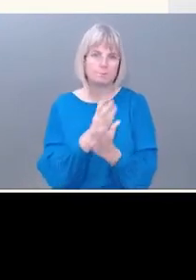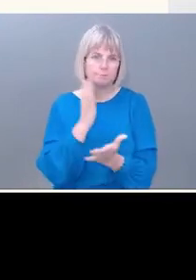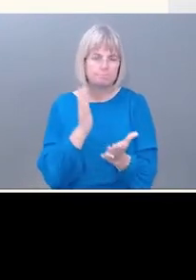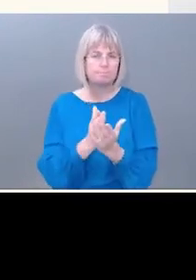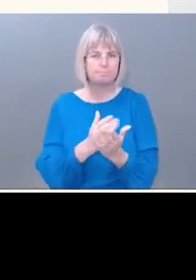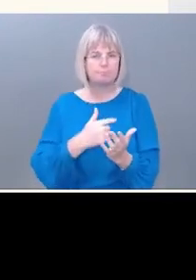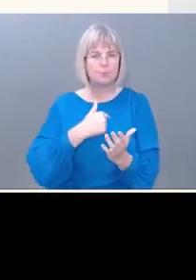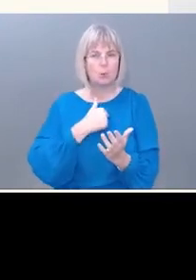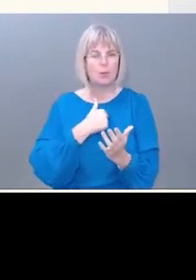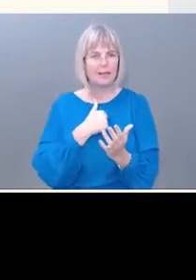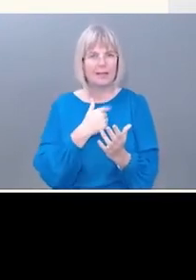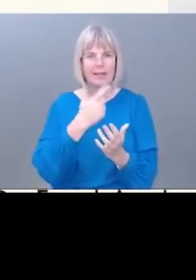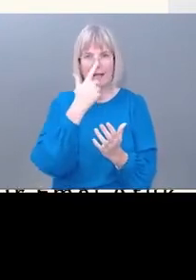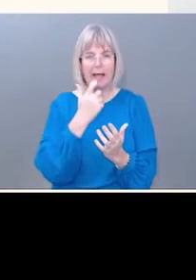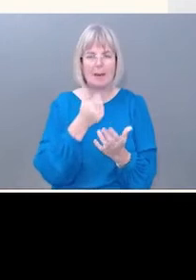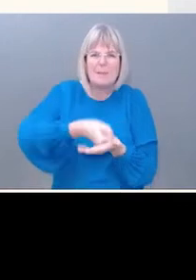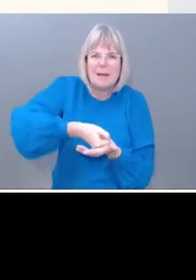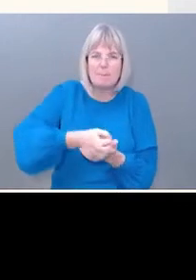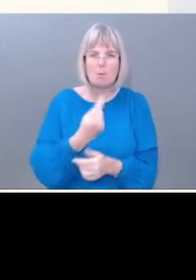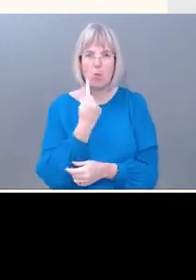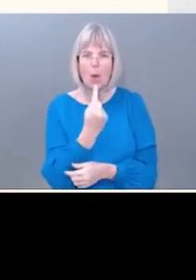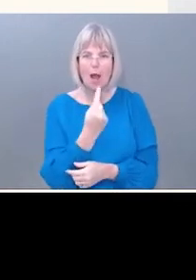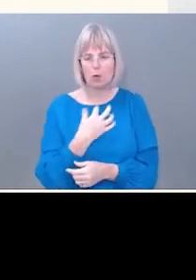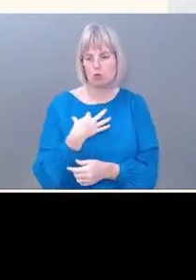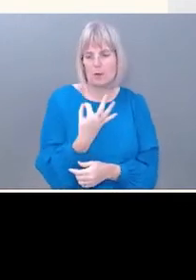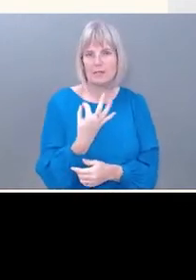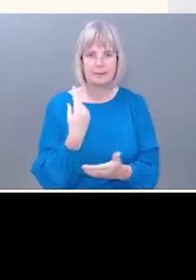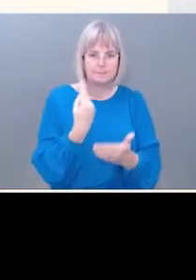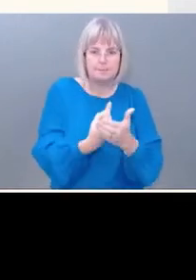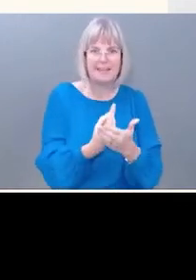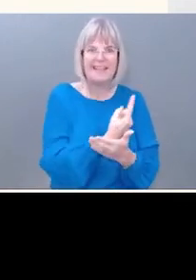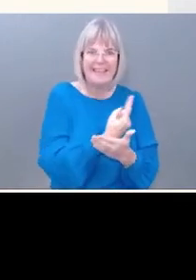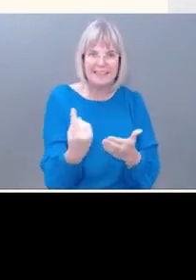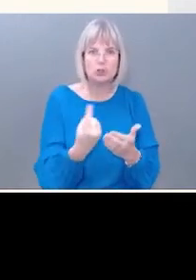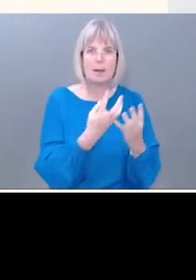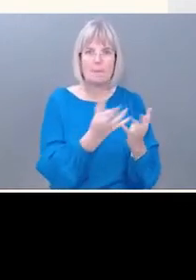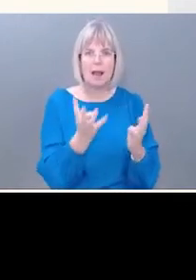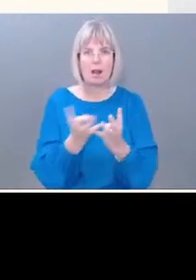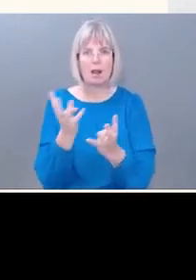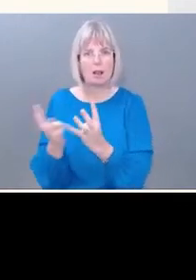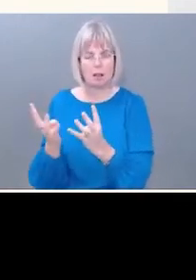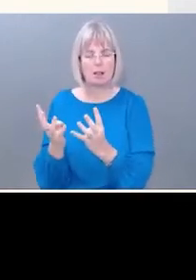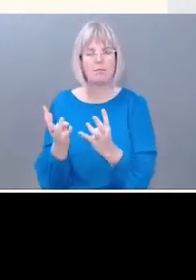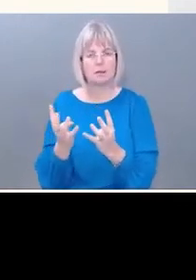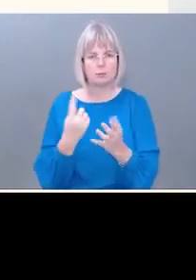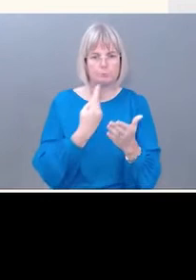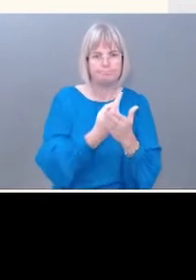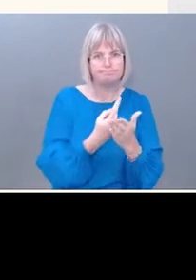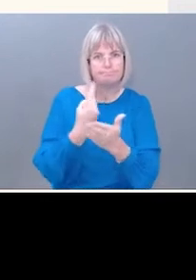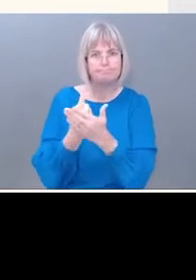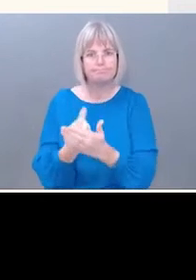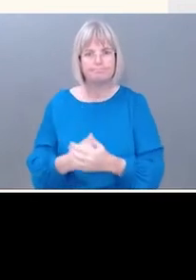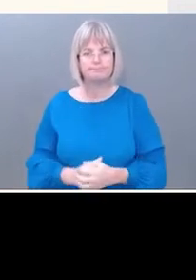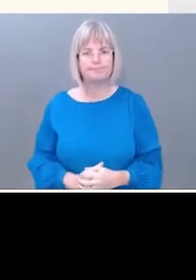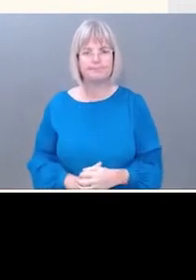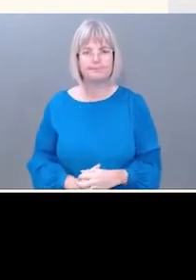one representative on each panel from an underrepresented population within clinical psychology.